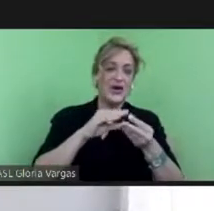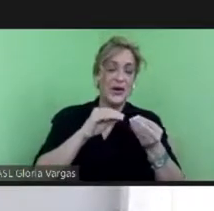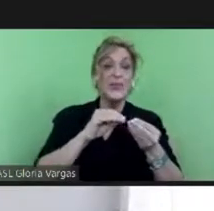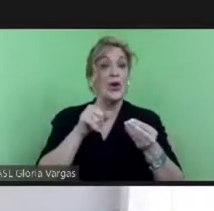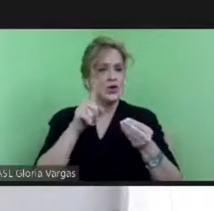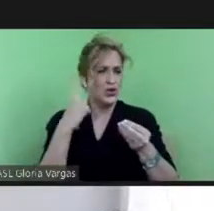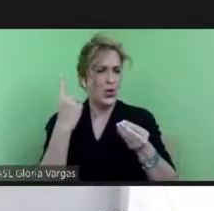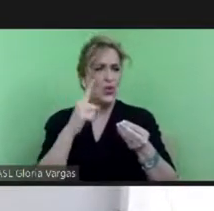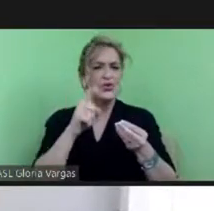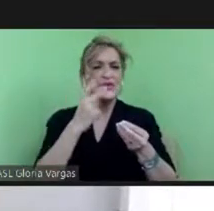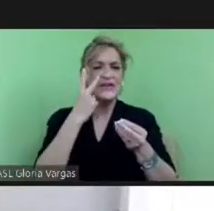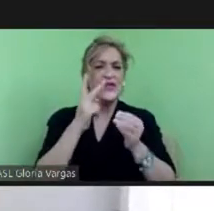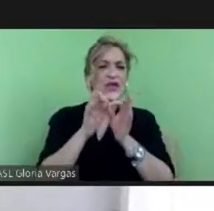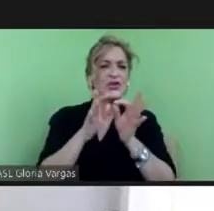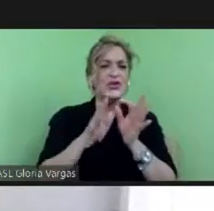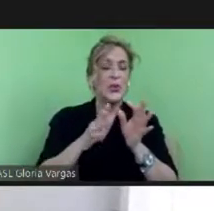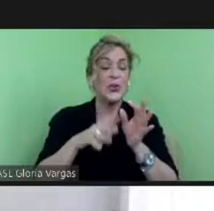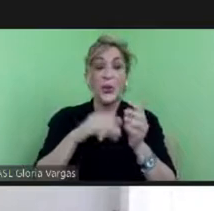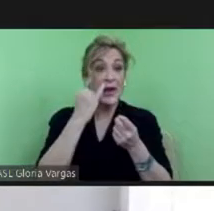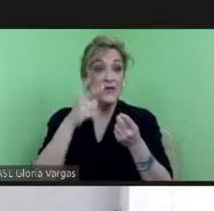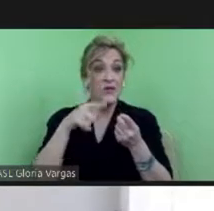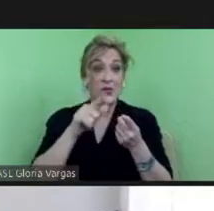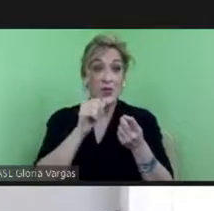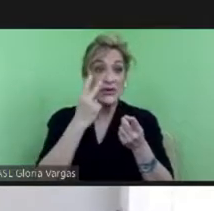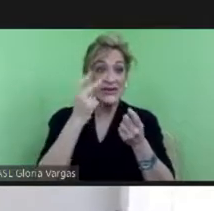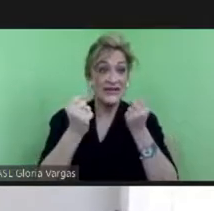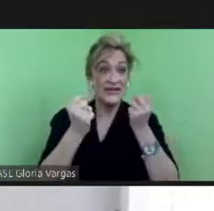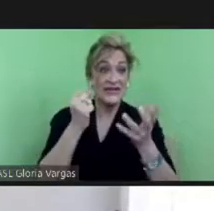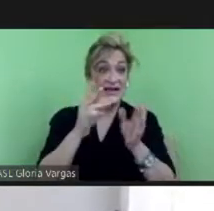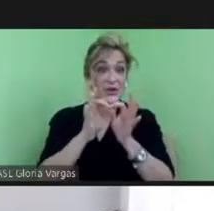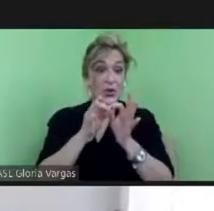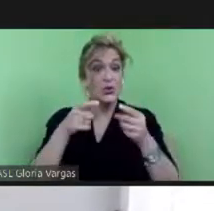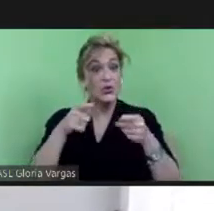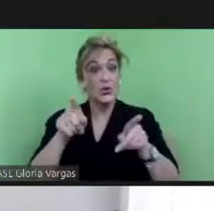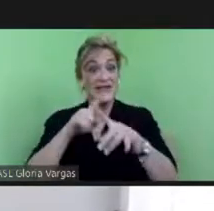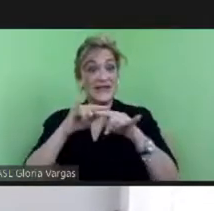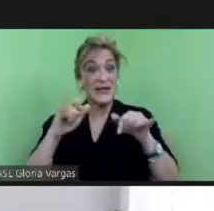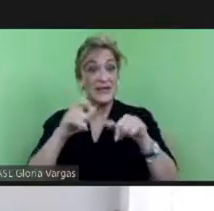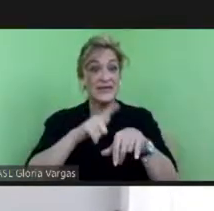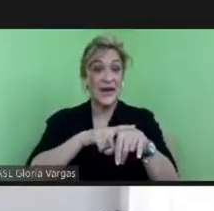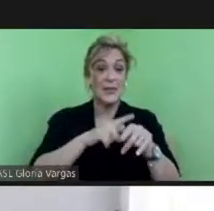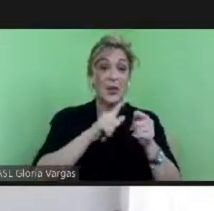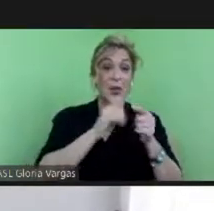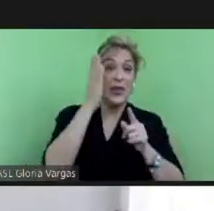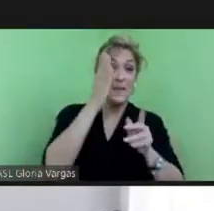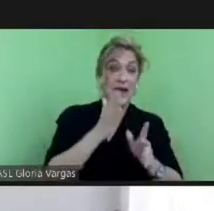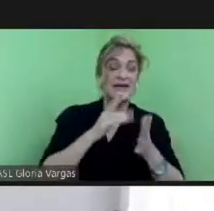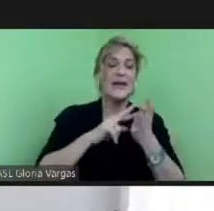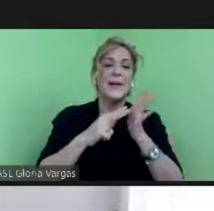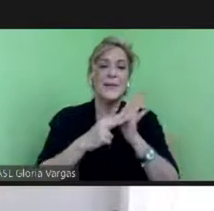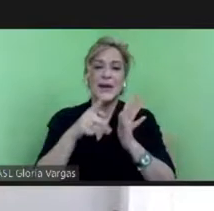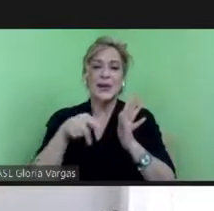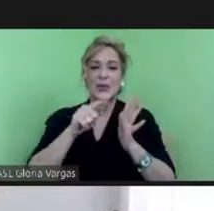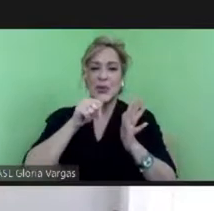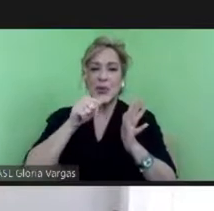language interpreter and the spotlighted panelist at the same time in the Zoom platform, you might not be working from the latest version of Zoom and may